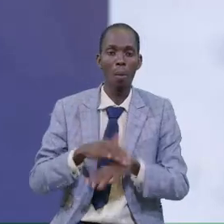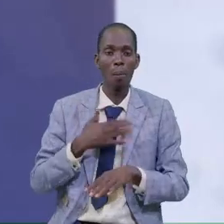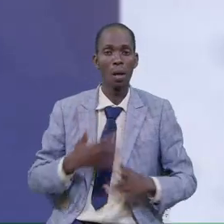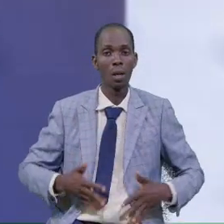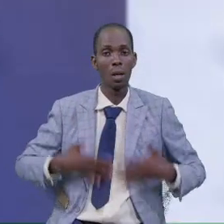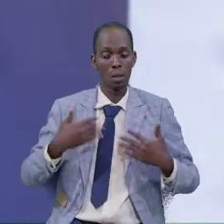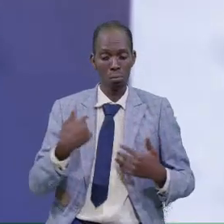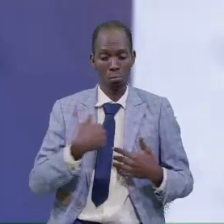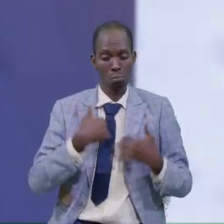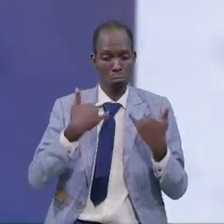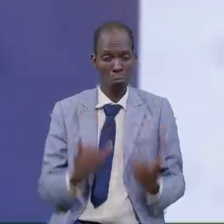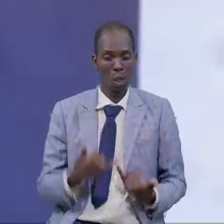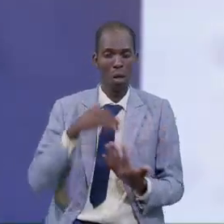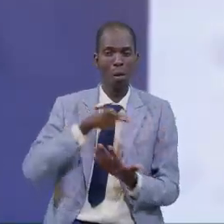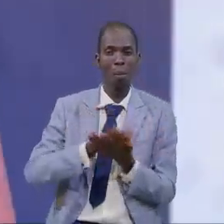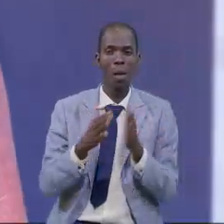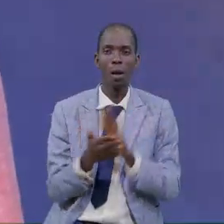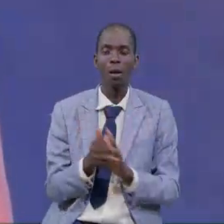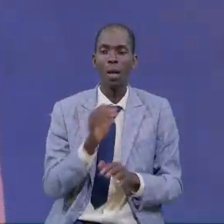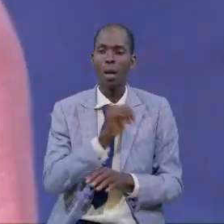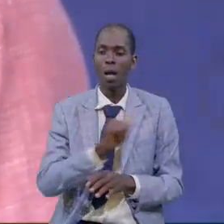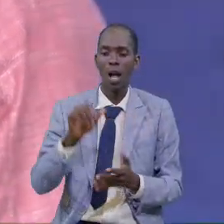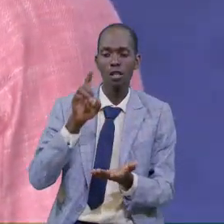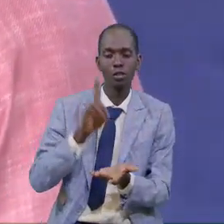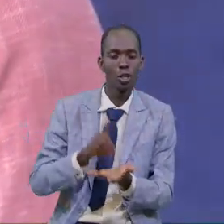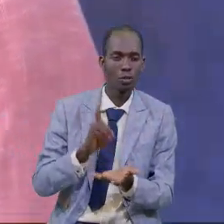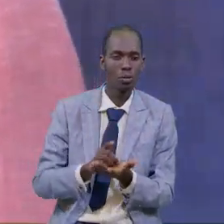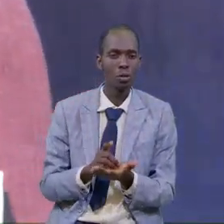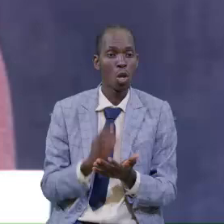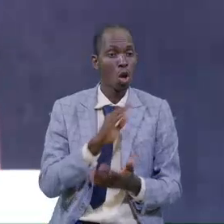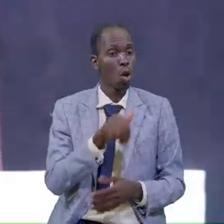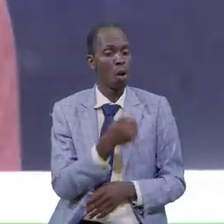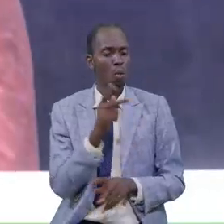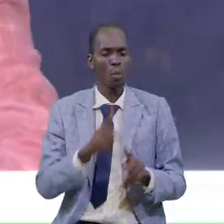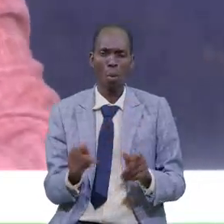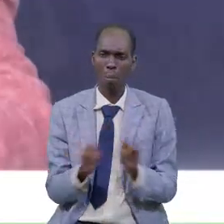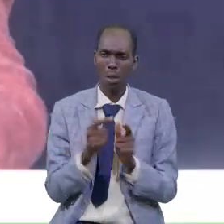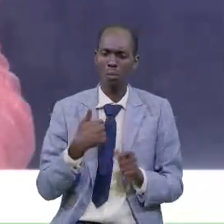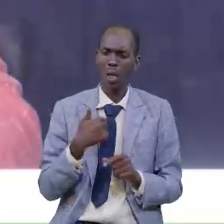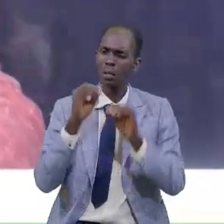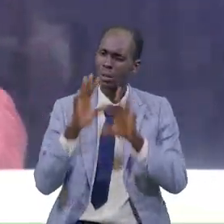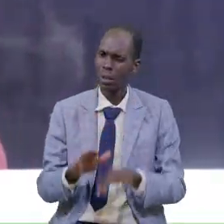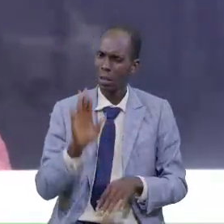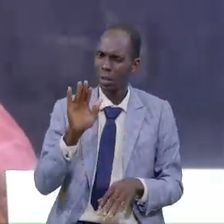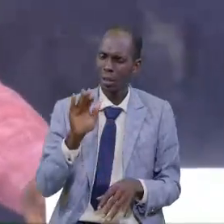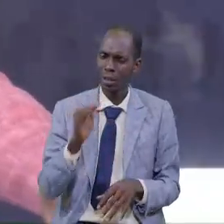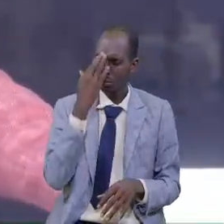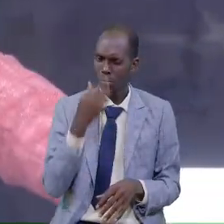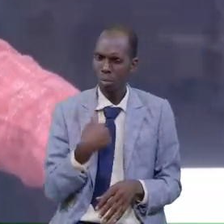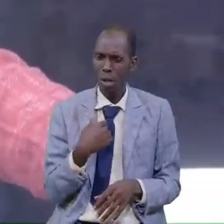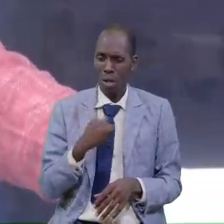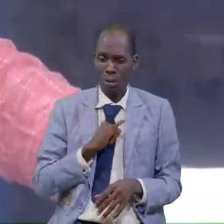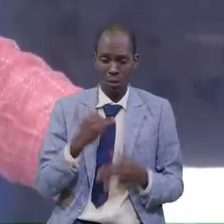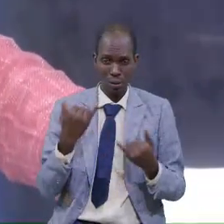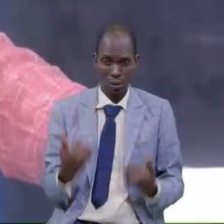become a doctor." Other people, "Teacher, I now pursued this course